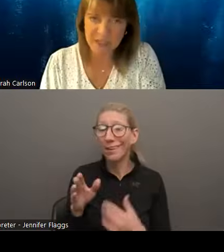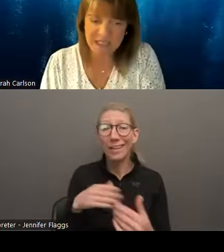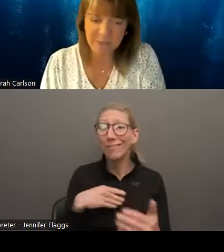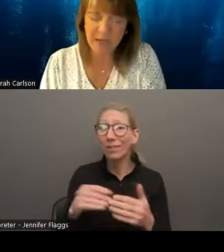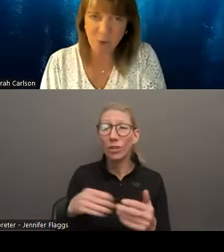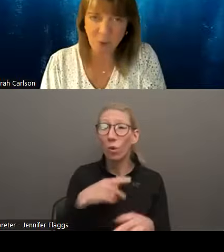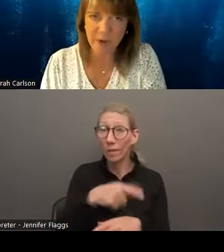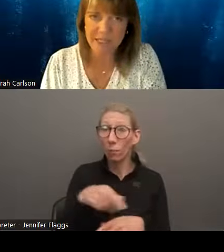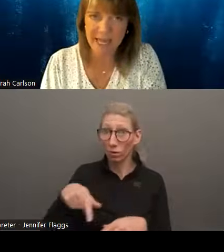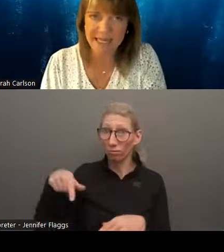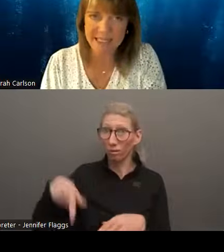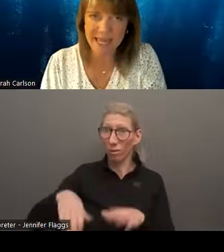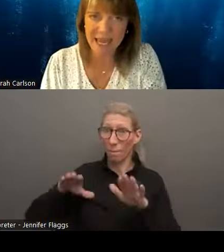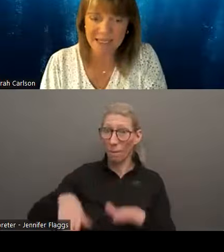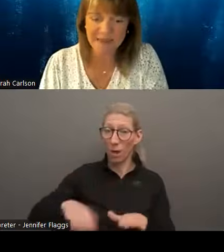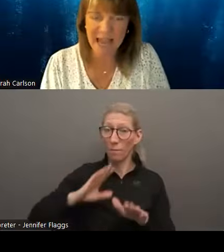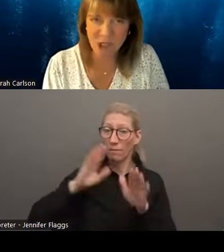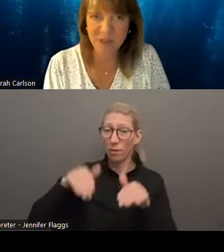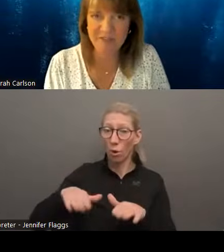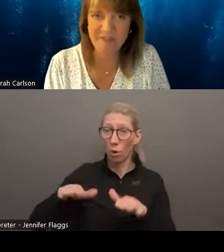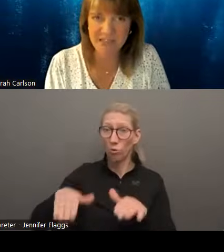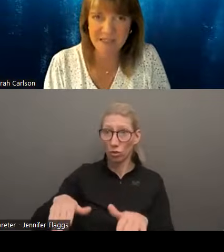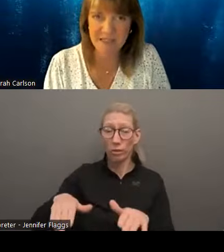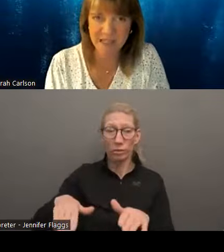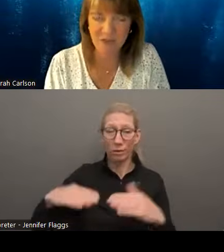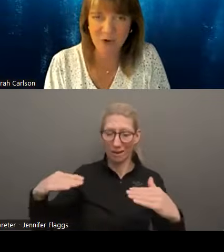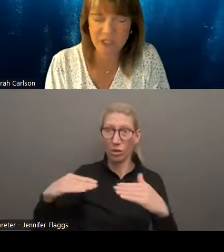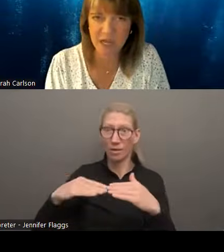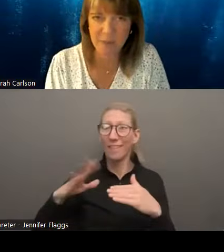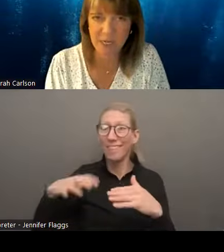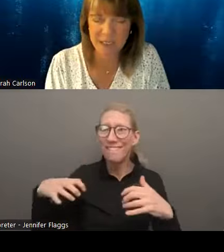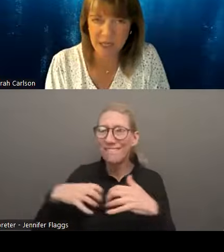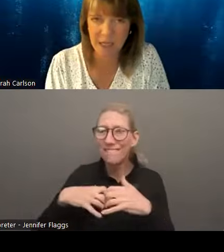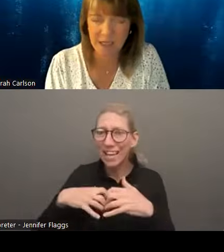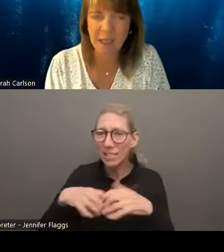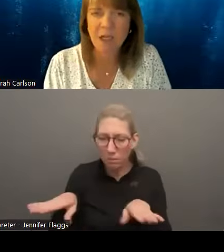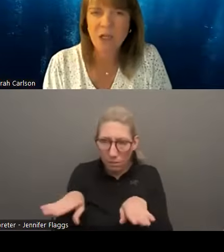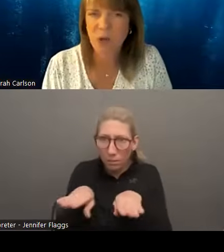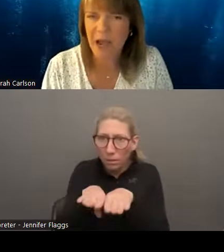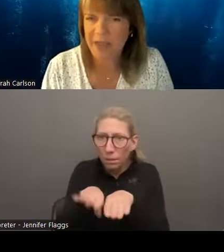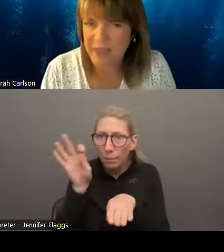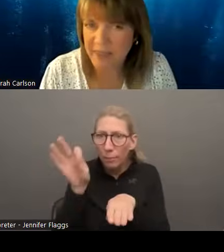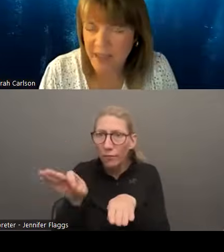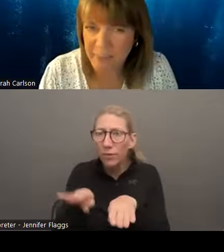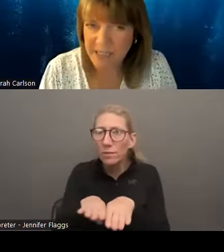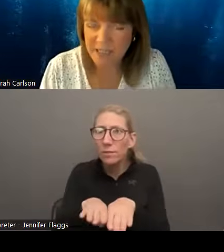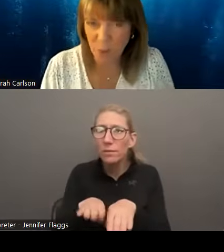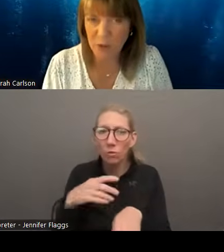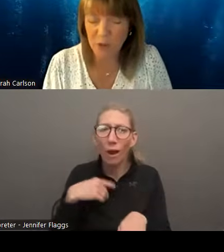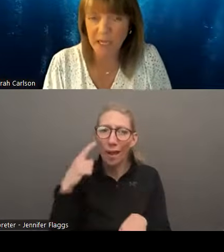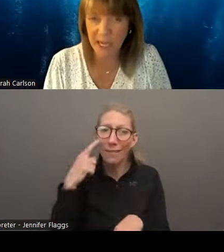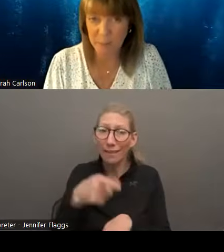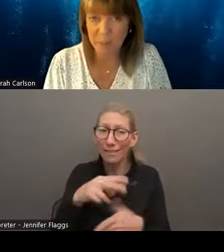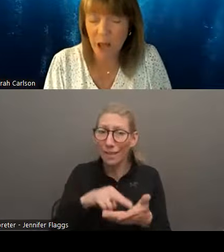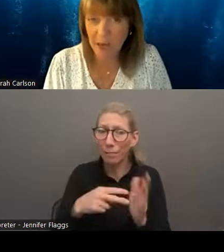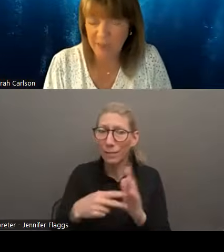on the seabed oriented end to end, they actually fit together side by side. So I think that means that we're